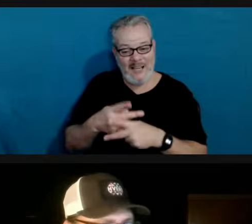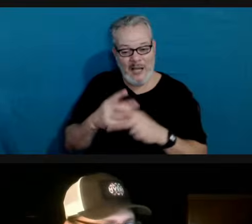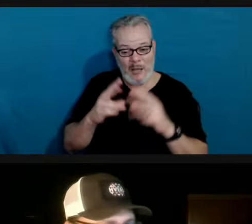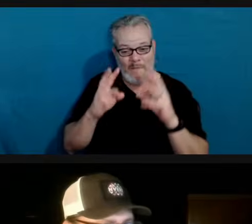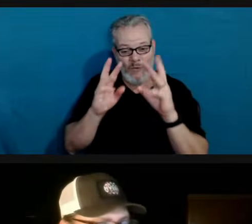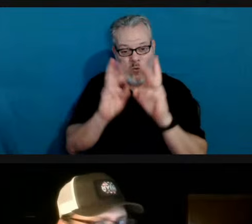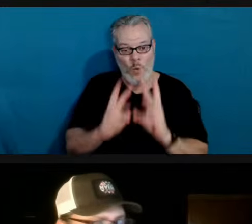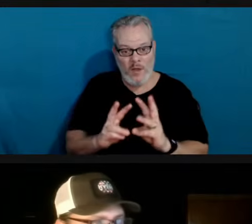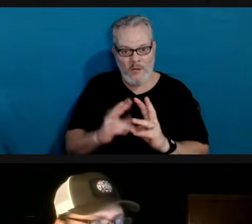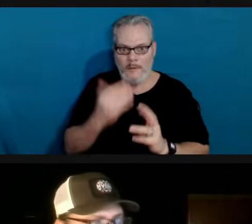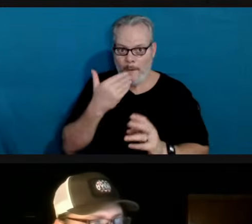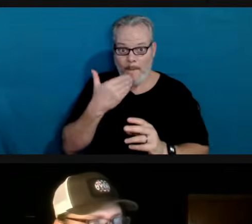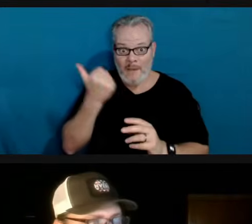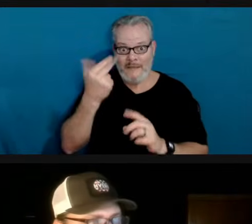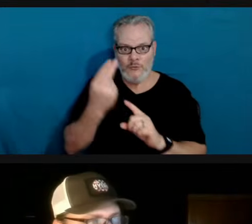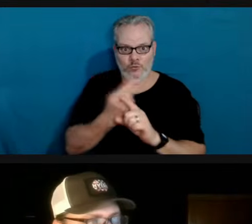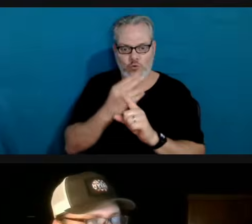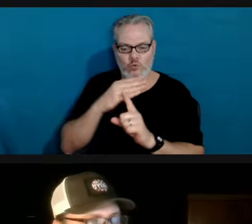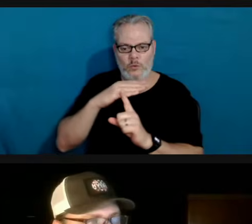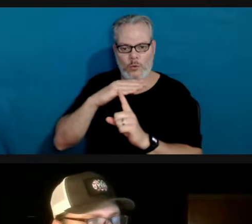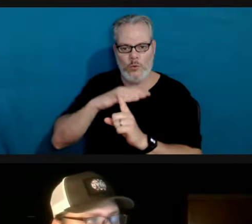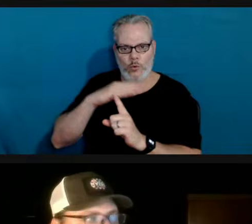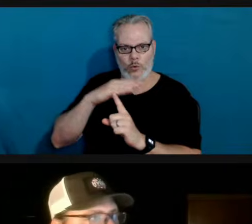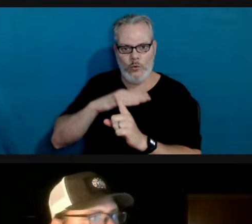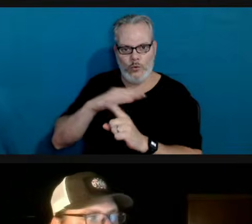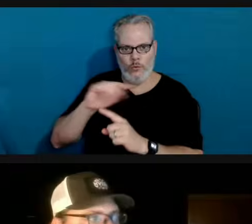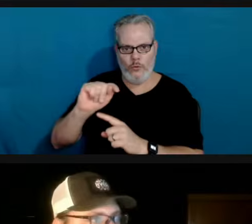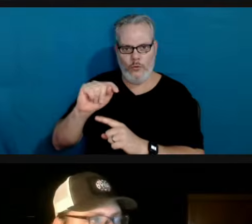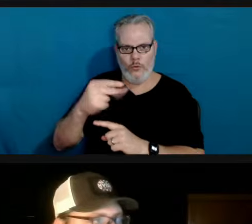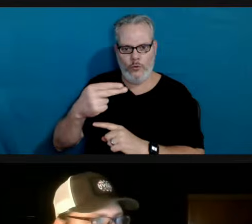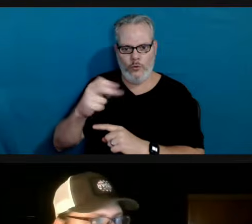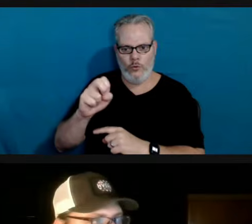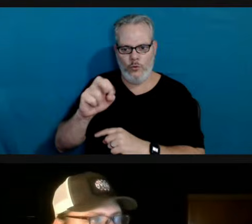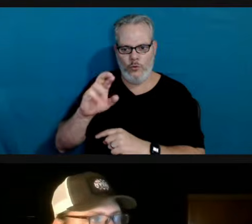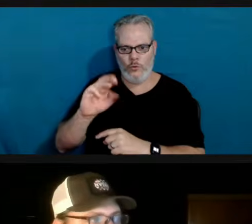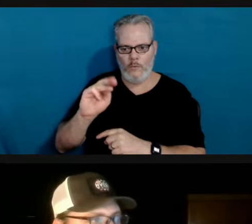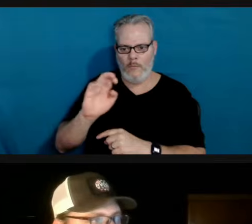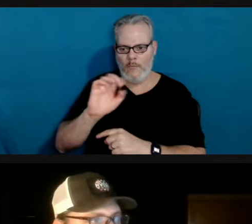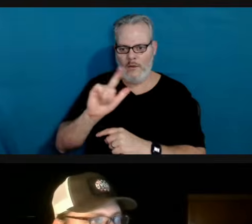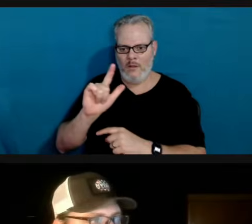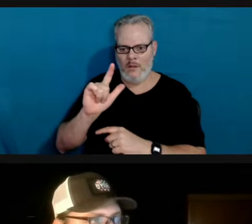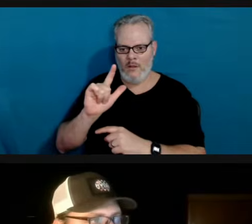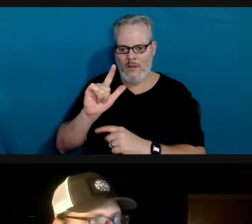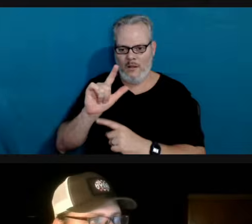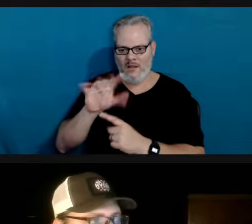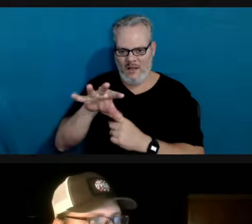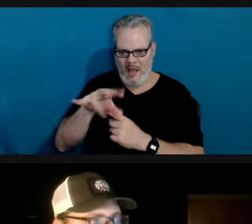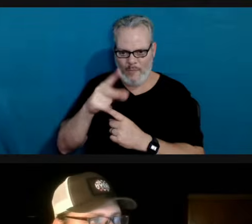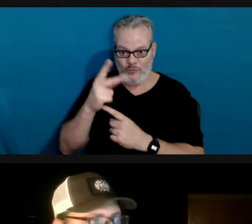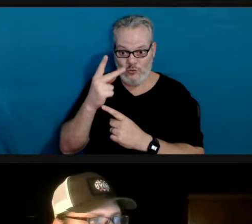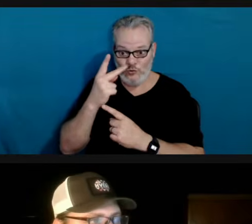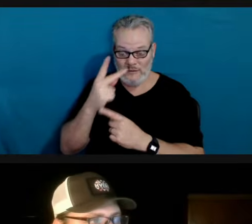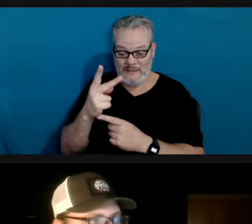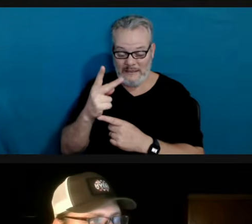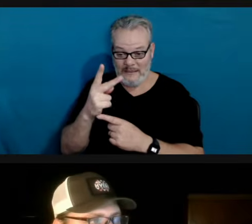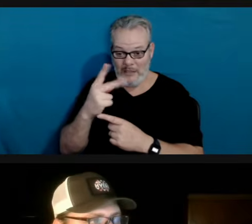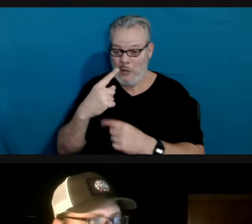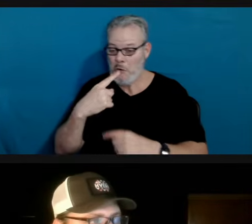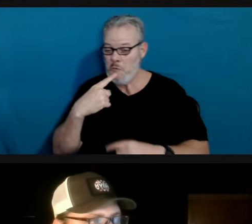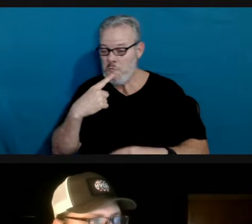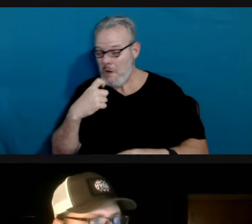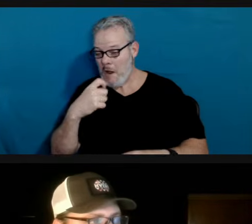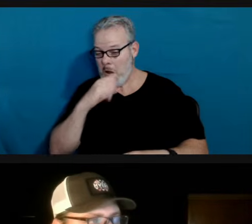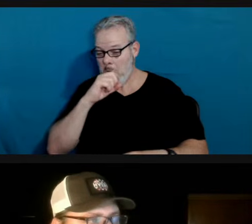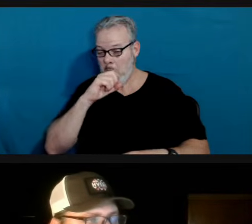camera. So here is the F1 camera, and you see it does flash these orange frames when it also is blocked by all this